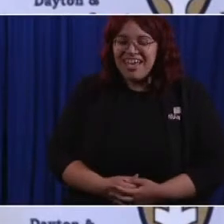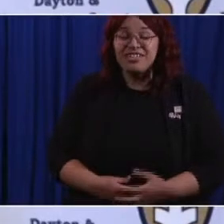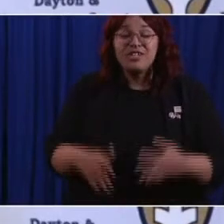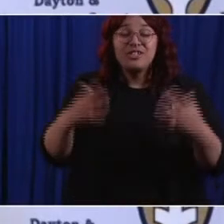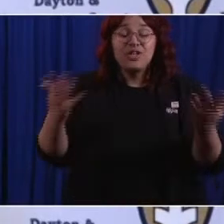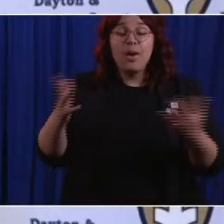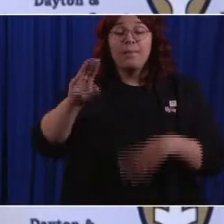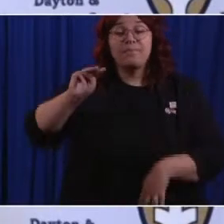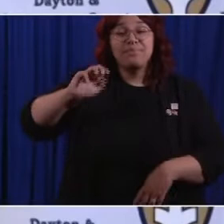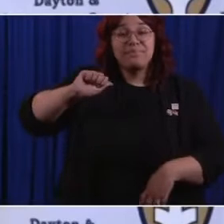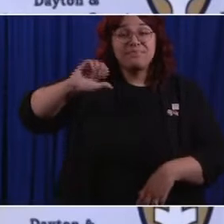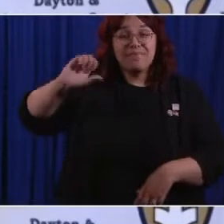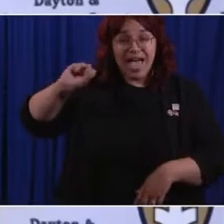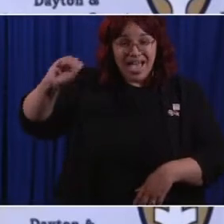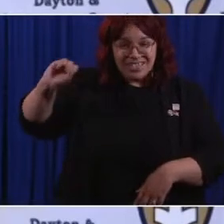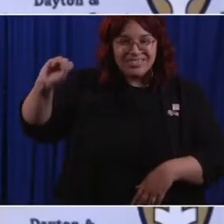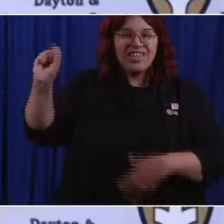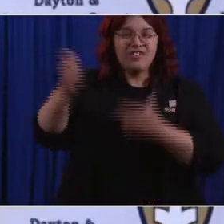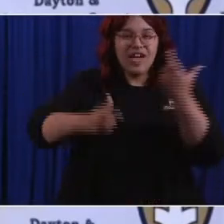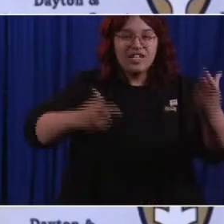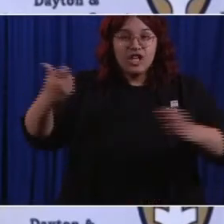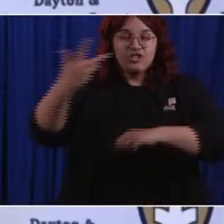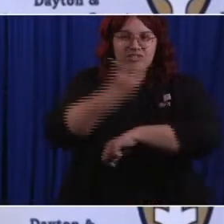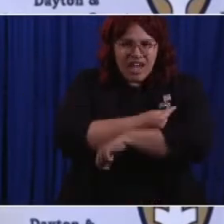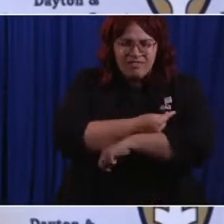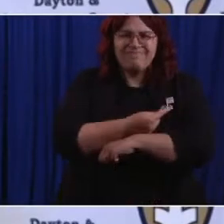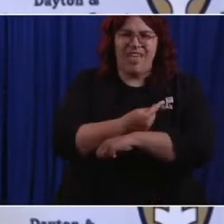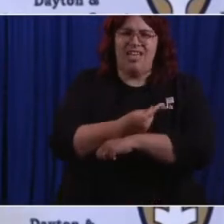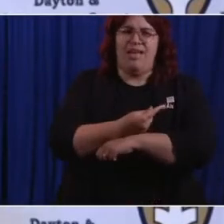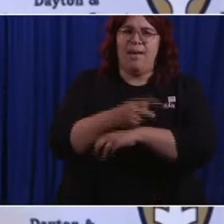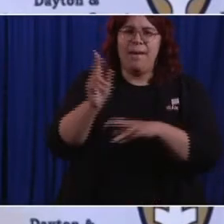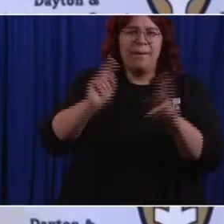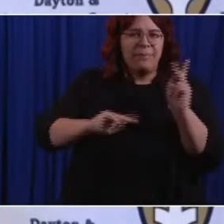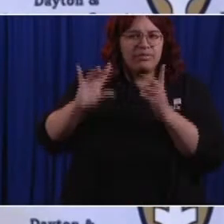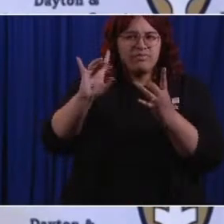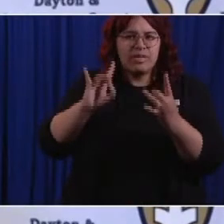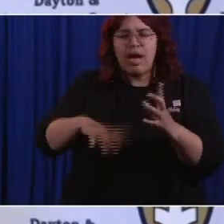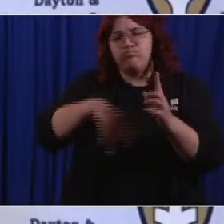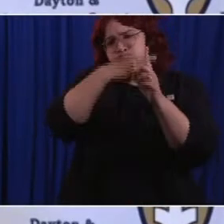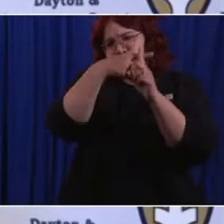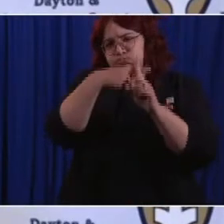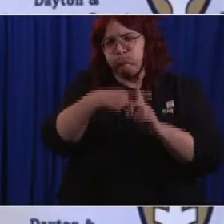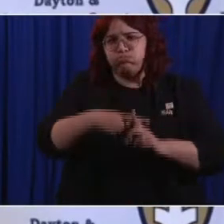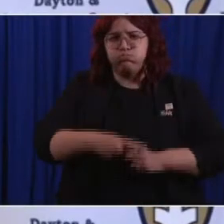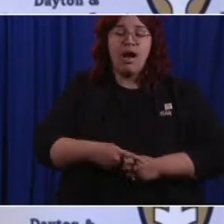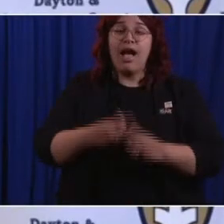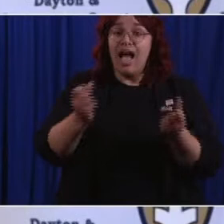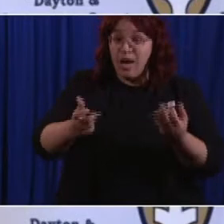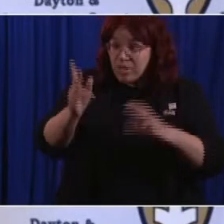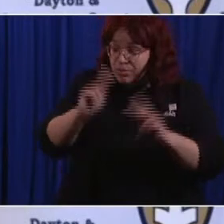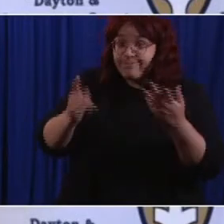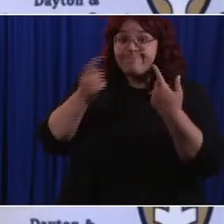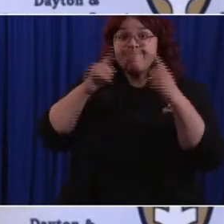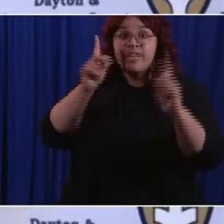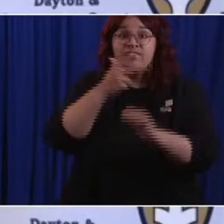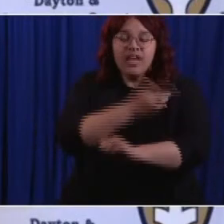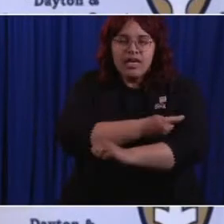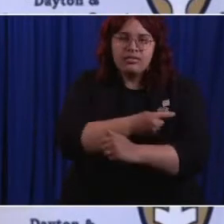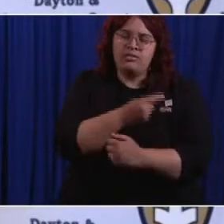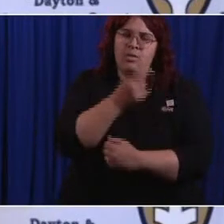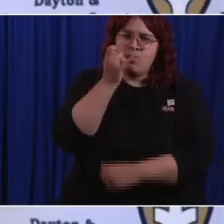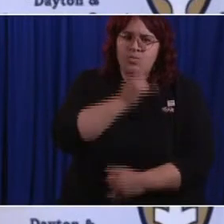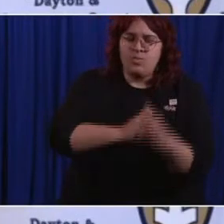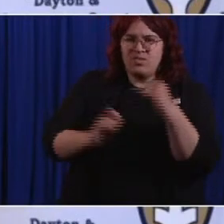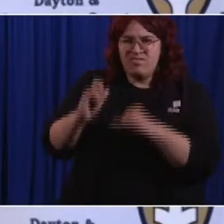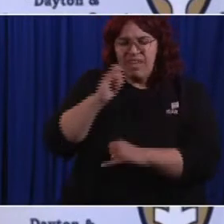Wilson Center. It's received rave reviews just with how efficient it has been and how many people are getting vaccinated. However, the data shows that